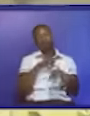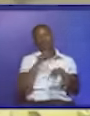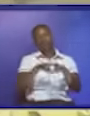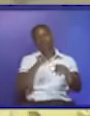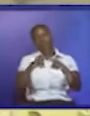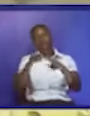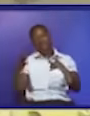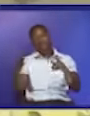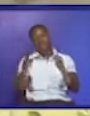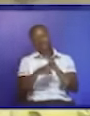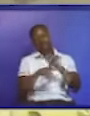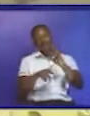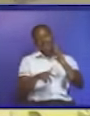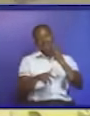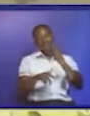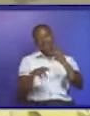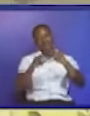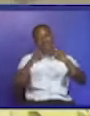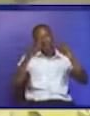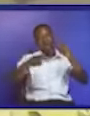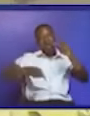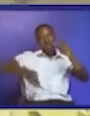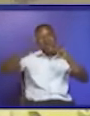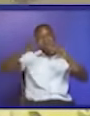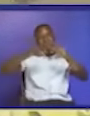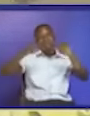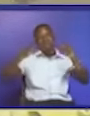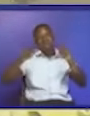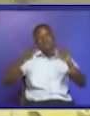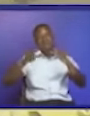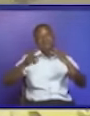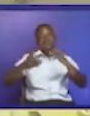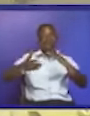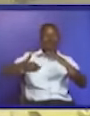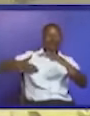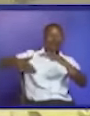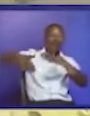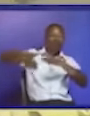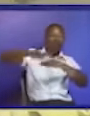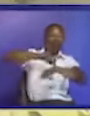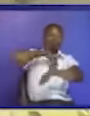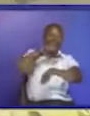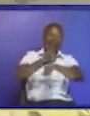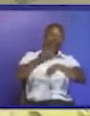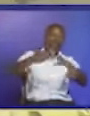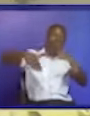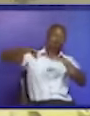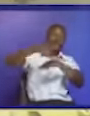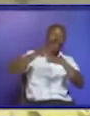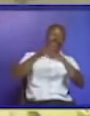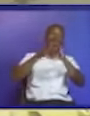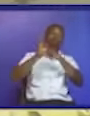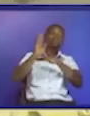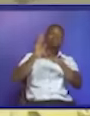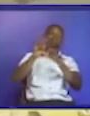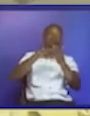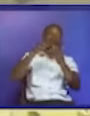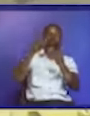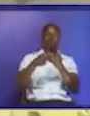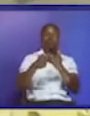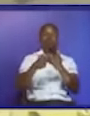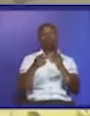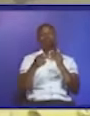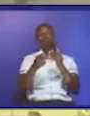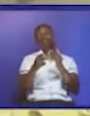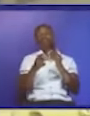level of authority is authority over God's program. God can commit his program and say, for the